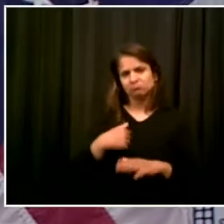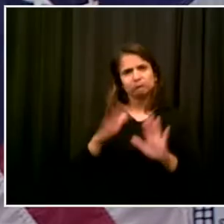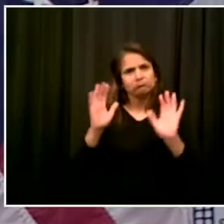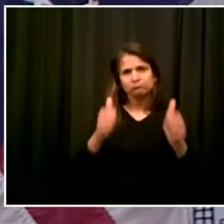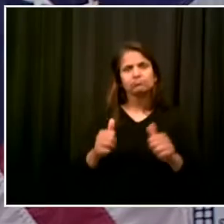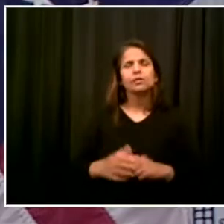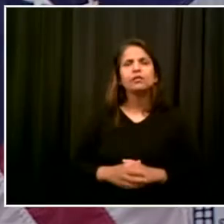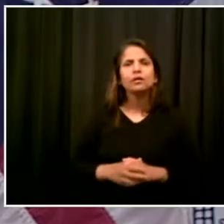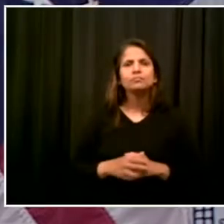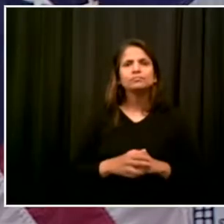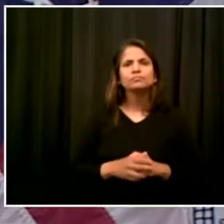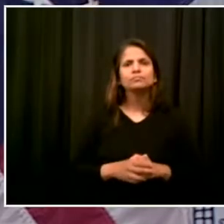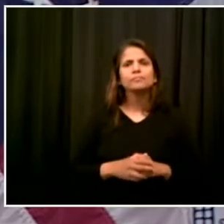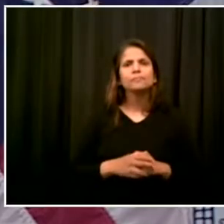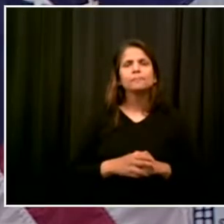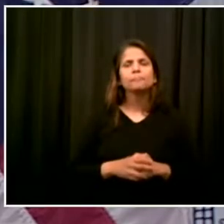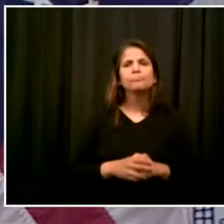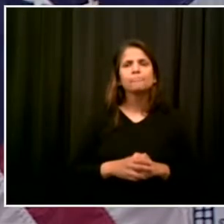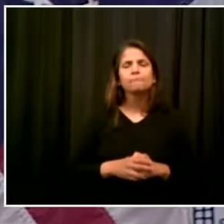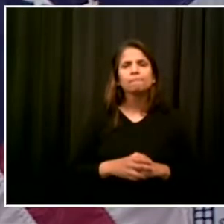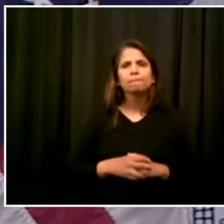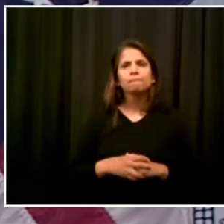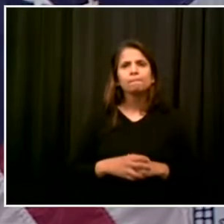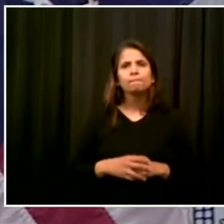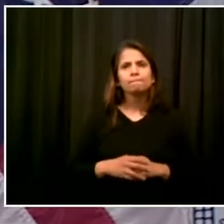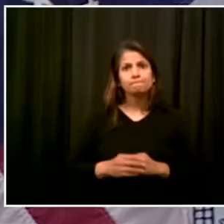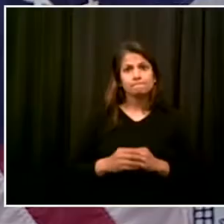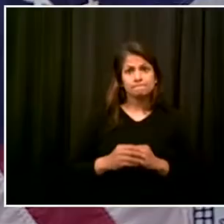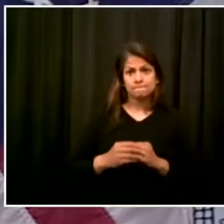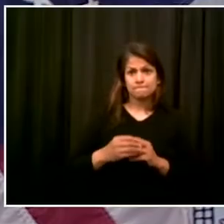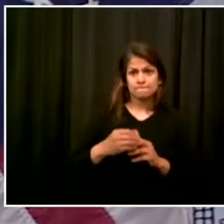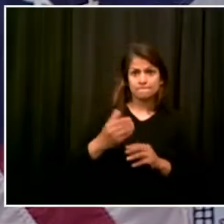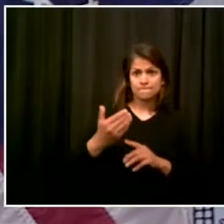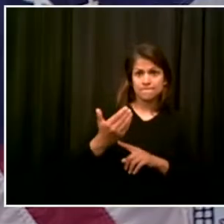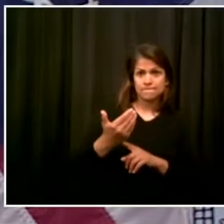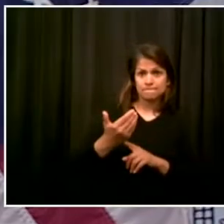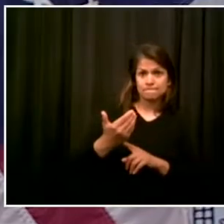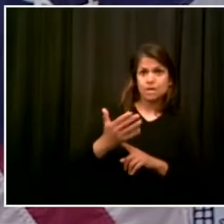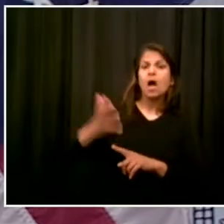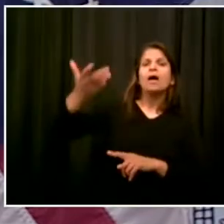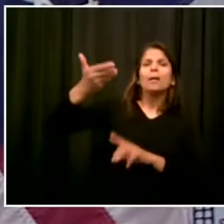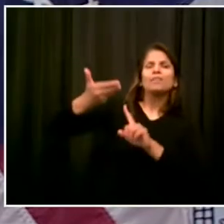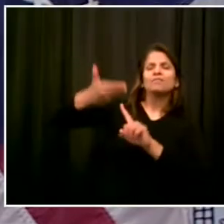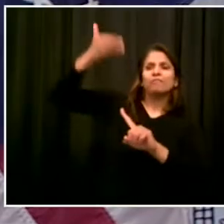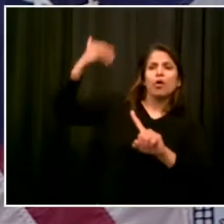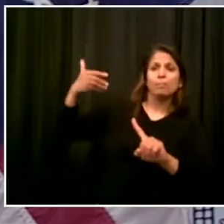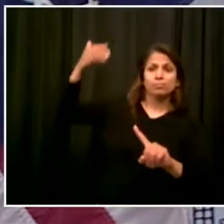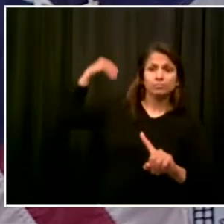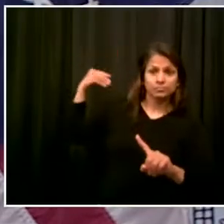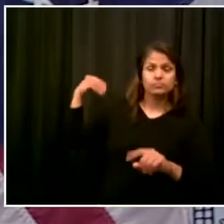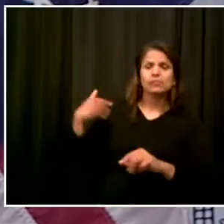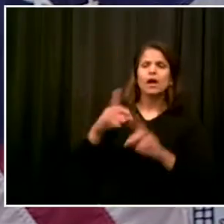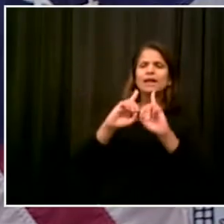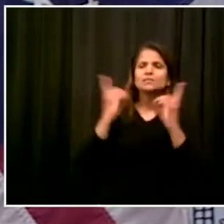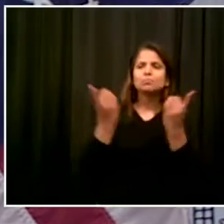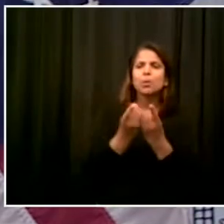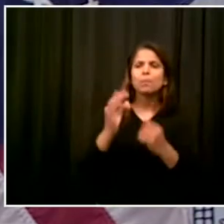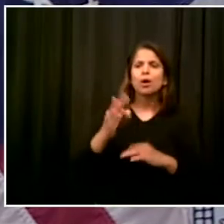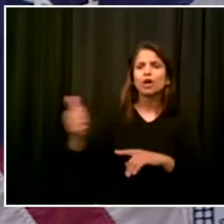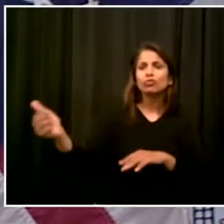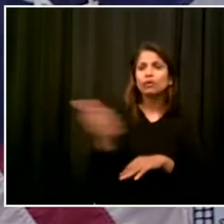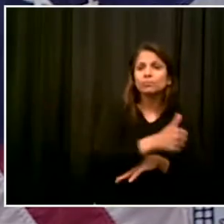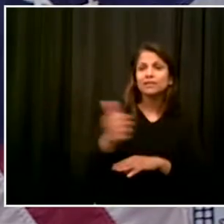Sam Schwartz and others put out a report calling for 2 bike and pedestrian-only bridges, one from Queens and one from Brooklyn into